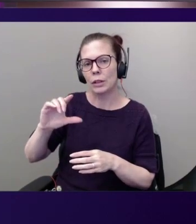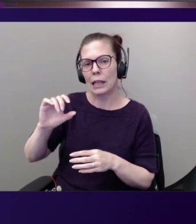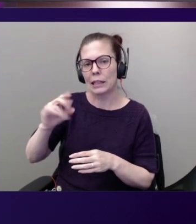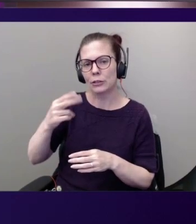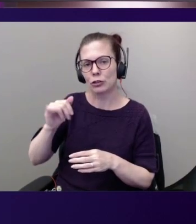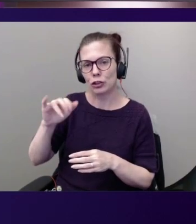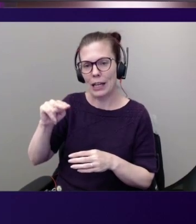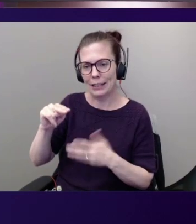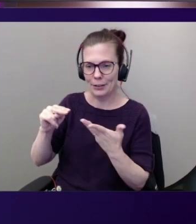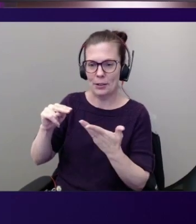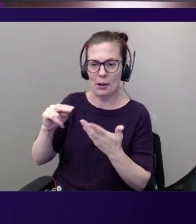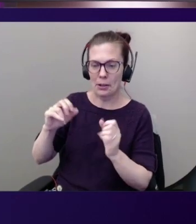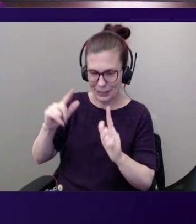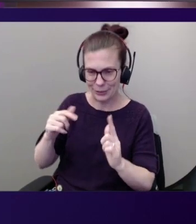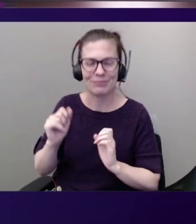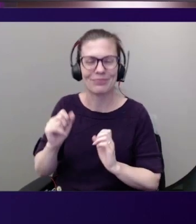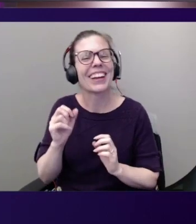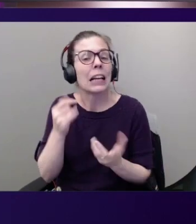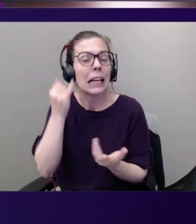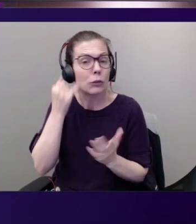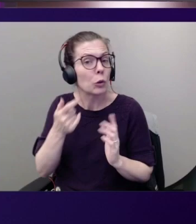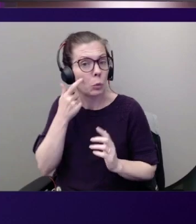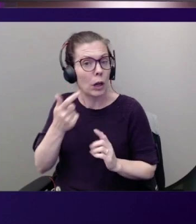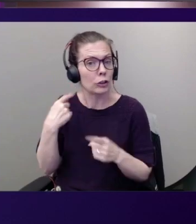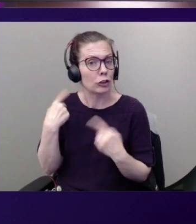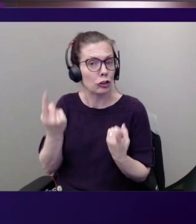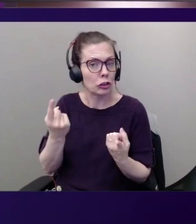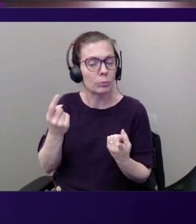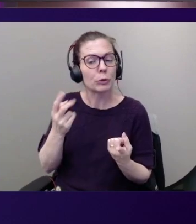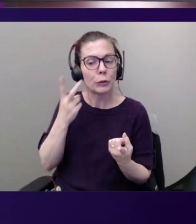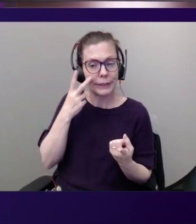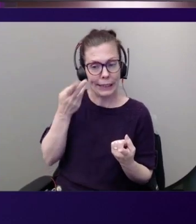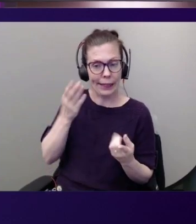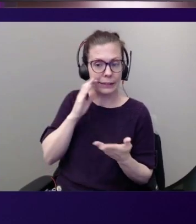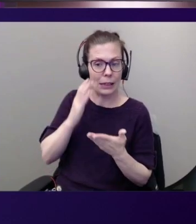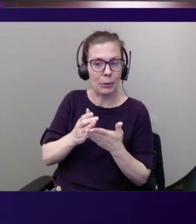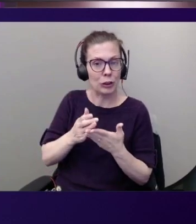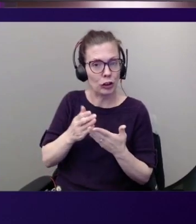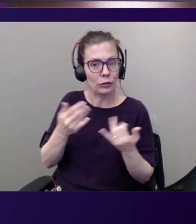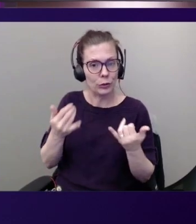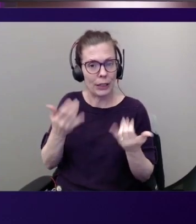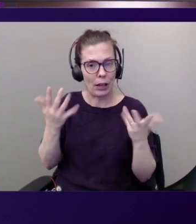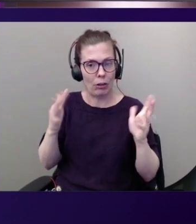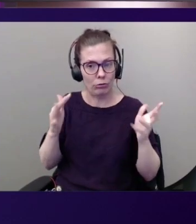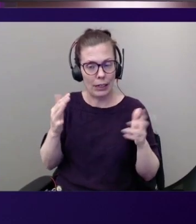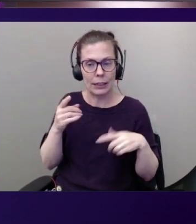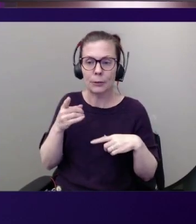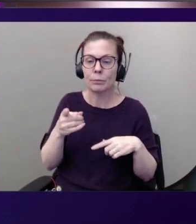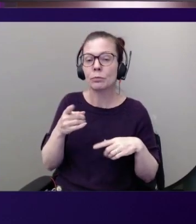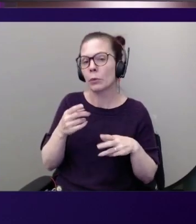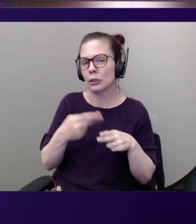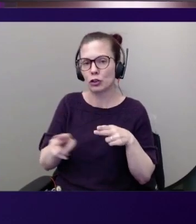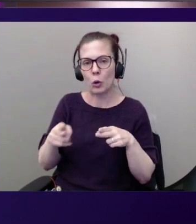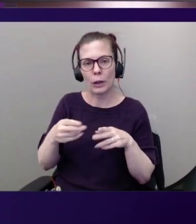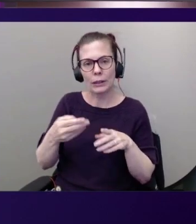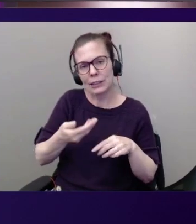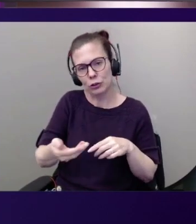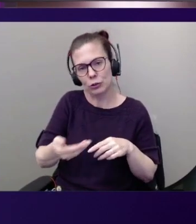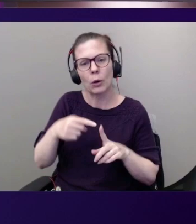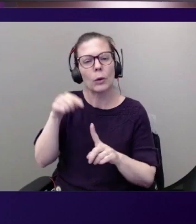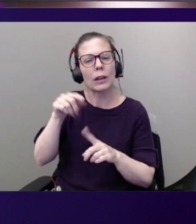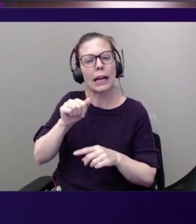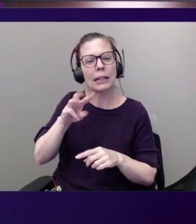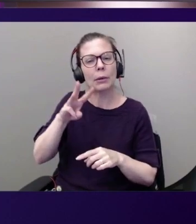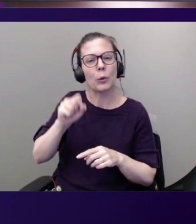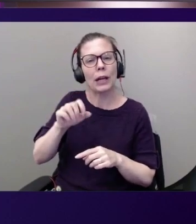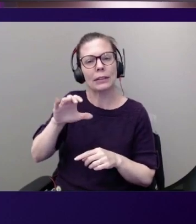There we go. So if you've been watching for long, you have seen this image earlier today. Brief introduction, the AWS Cloud Development Kit is